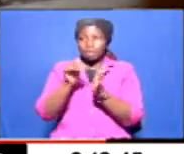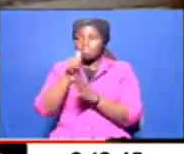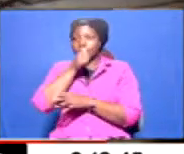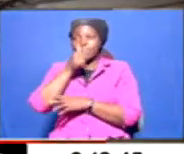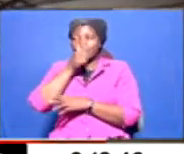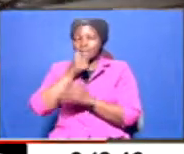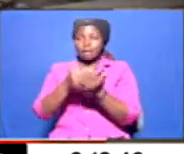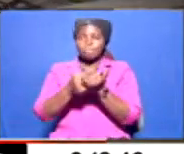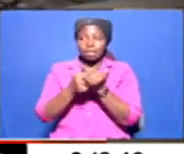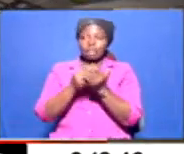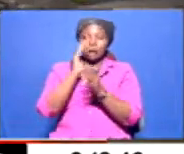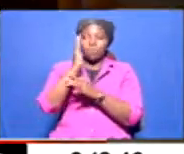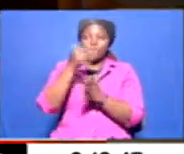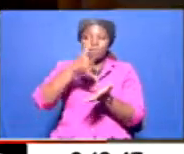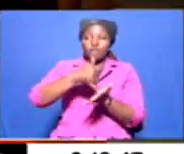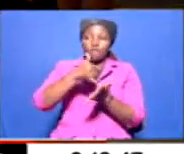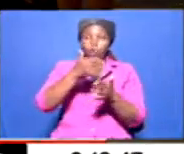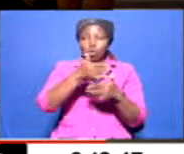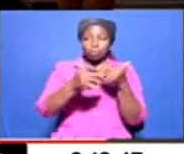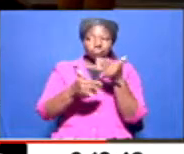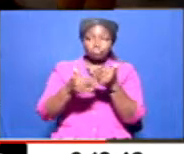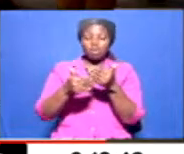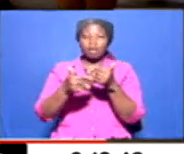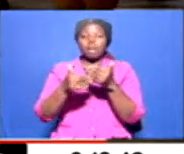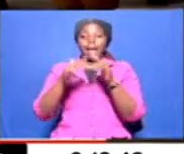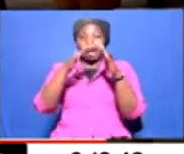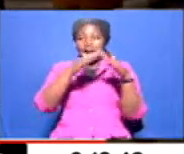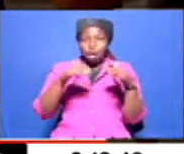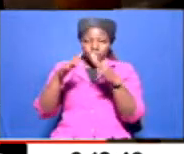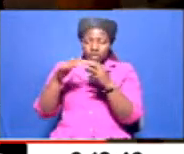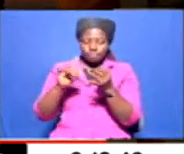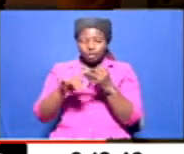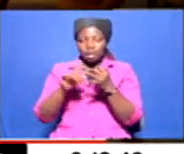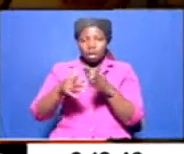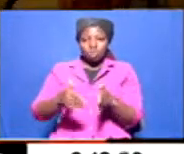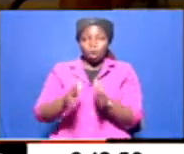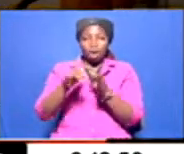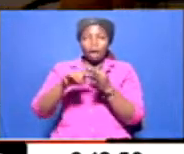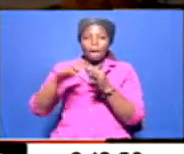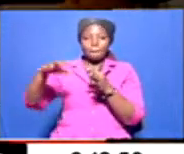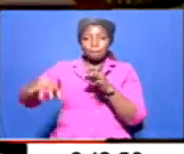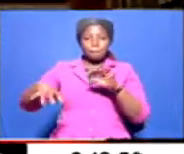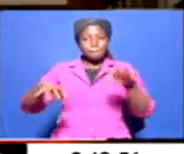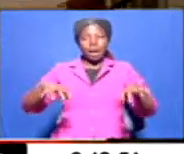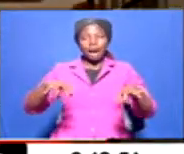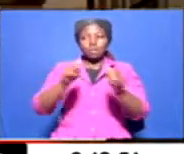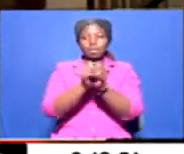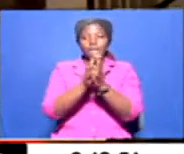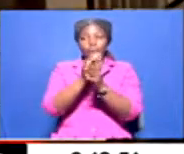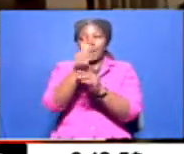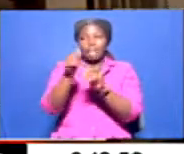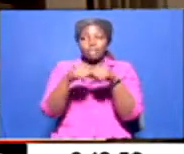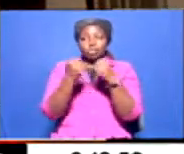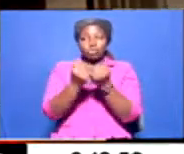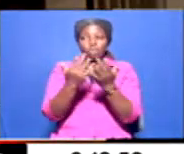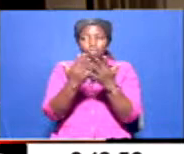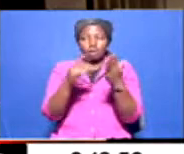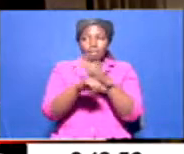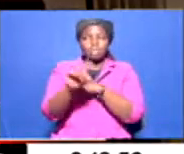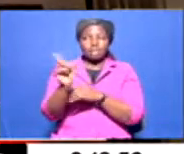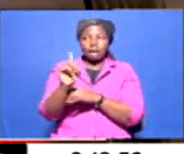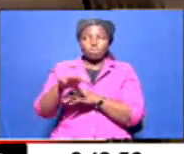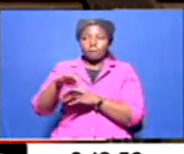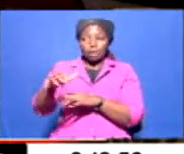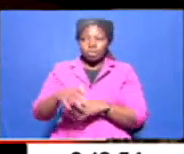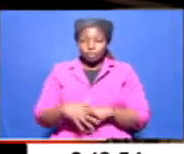will involve construction of residential blocks, roads, parks and other social amenities within the capital city.